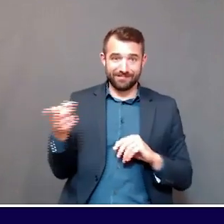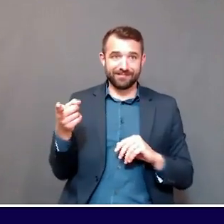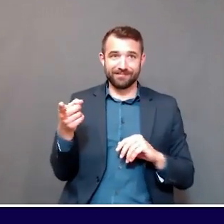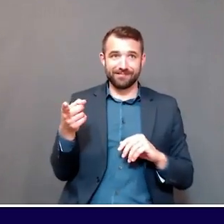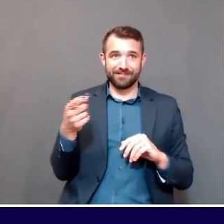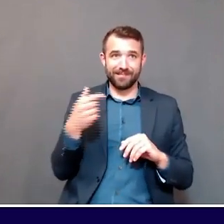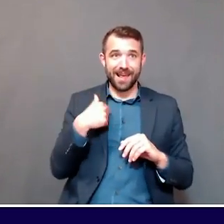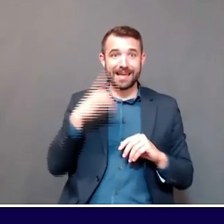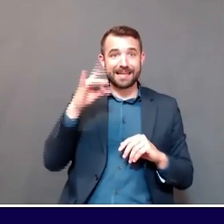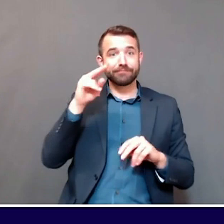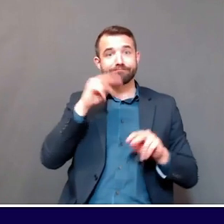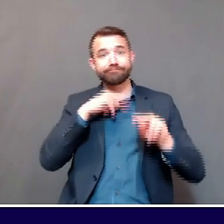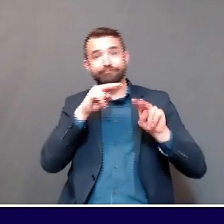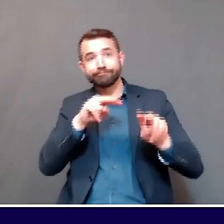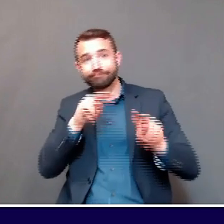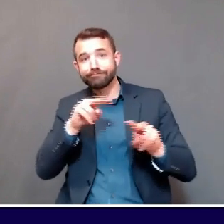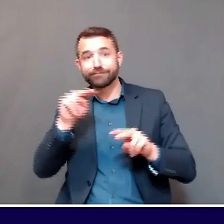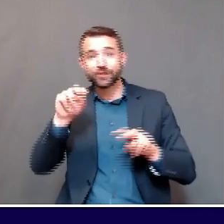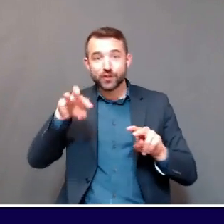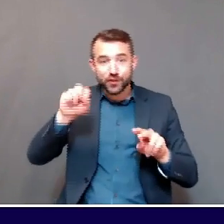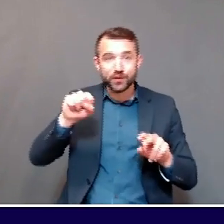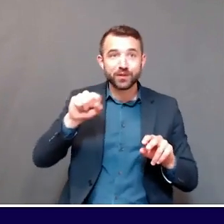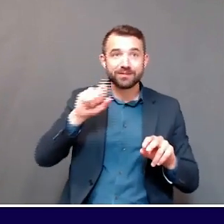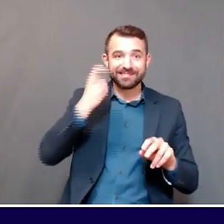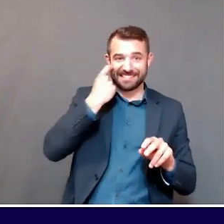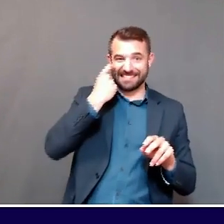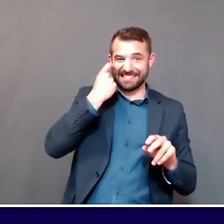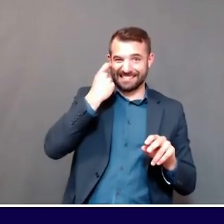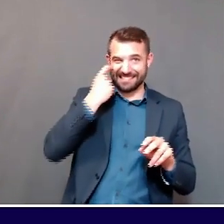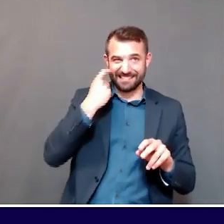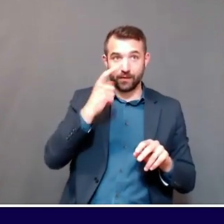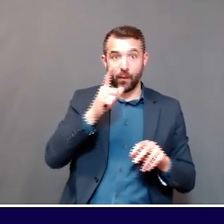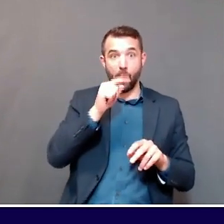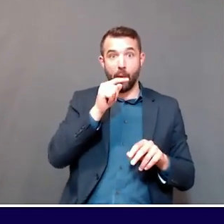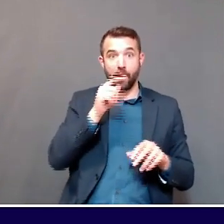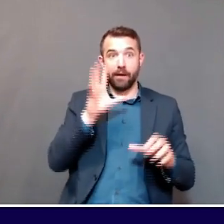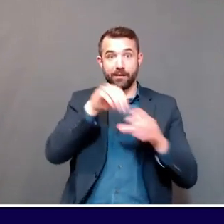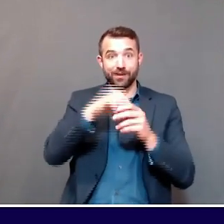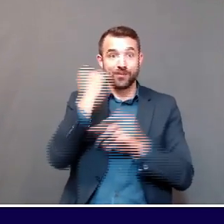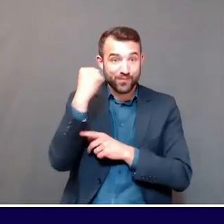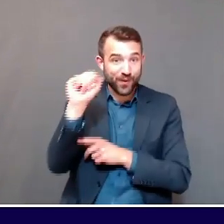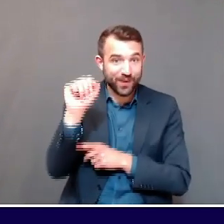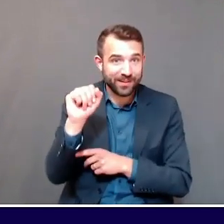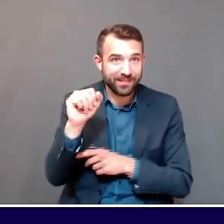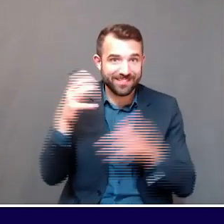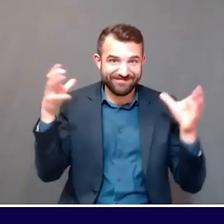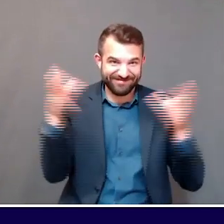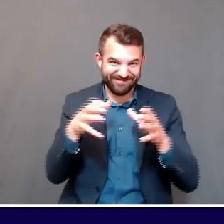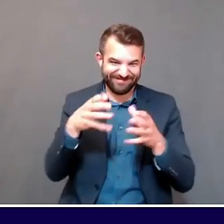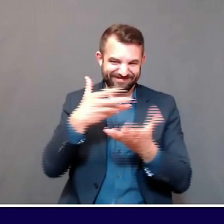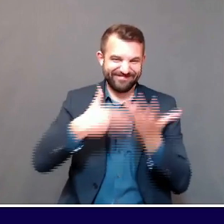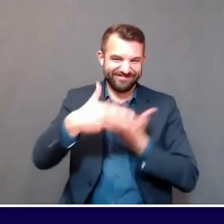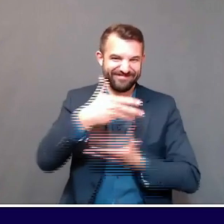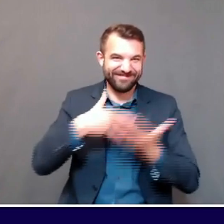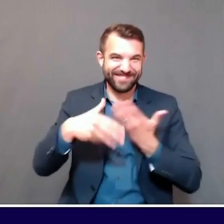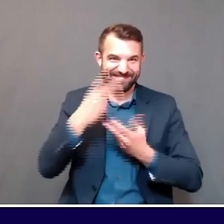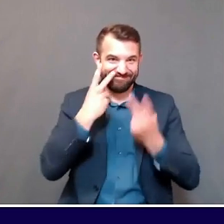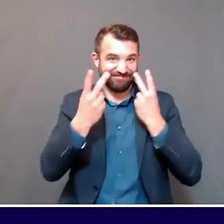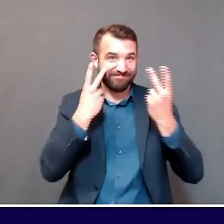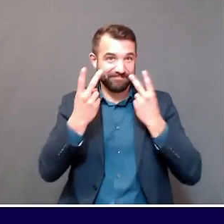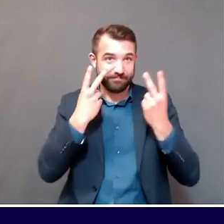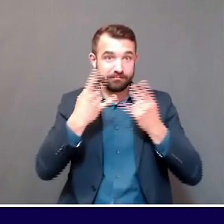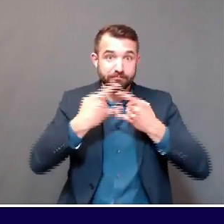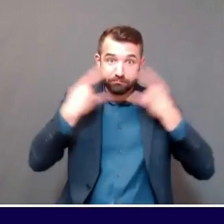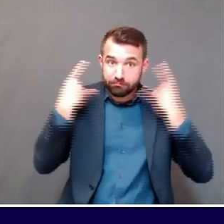on news broadcasts, a lot of folks who were participating in the gatherings over the last few days, I saw a lot of folks wearing